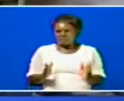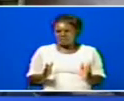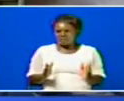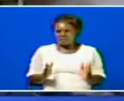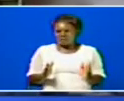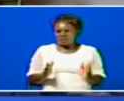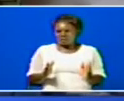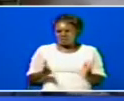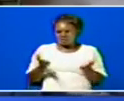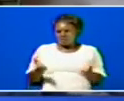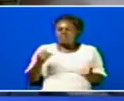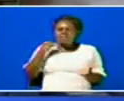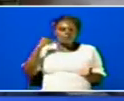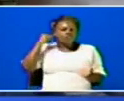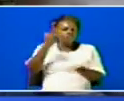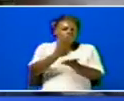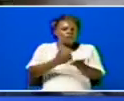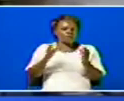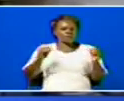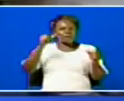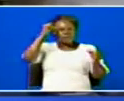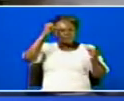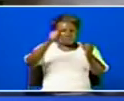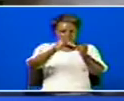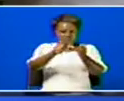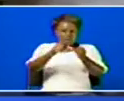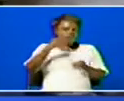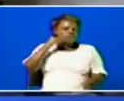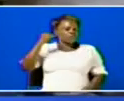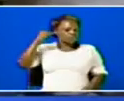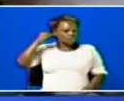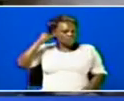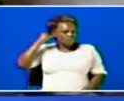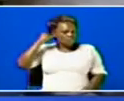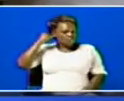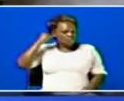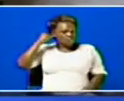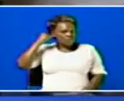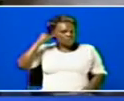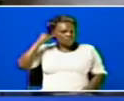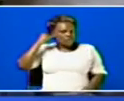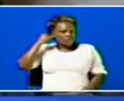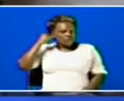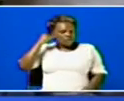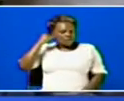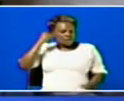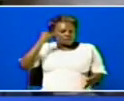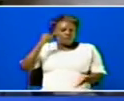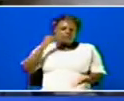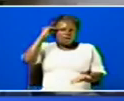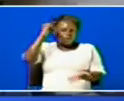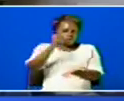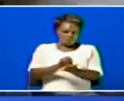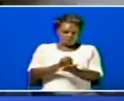Gishu is not an extension of Nakuru. You still remember those days when Nakuru and Nakuru was the headquarters of Rift Valley. Yes. We are